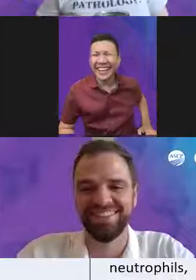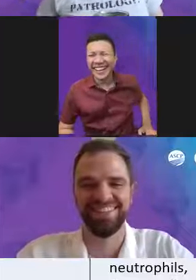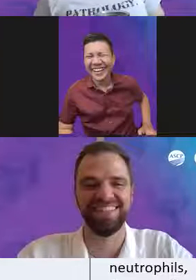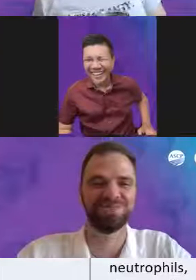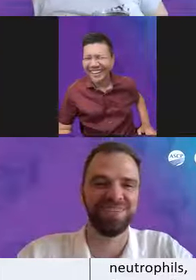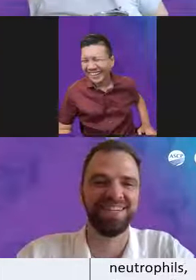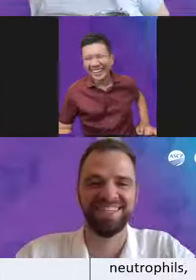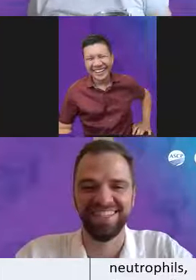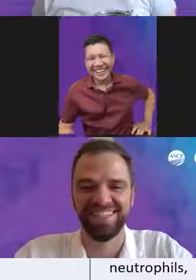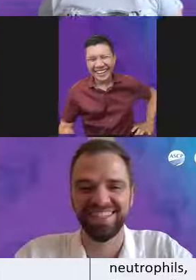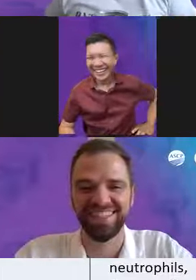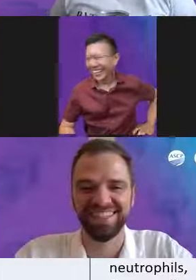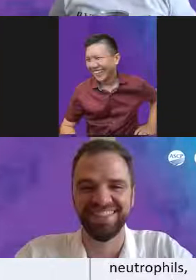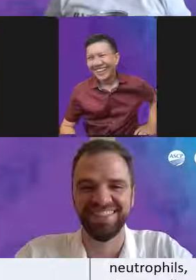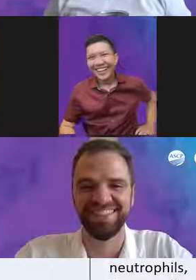right.